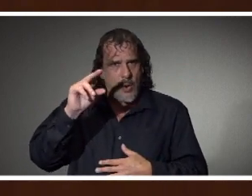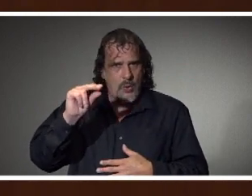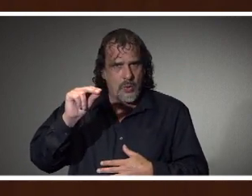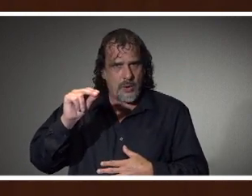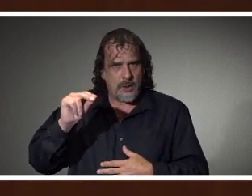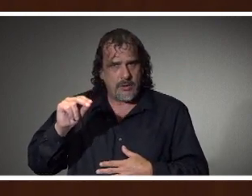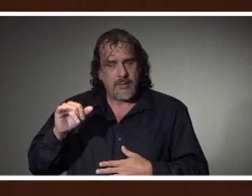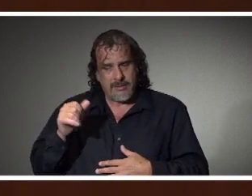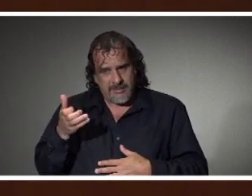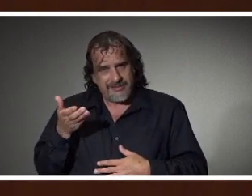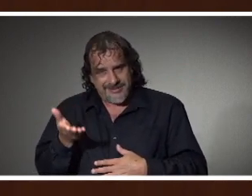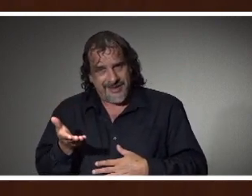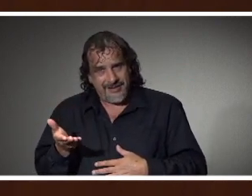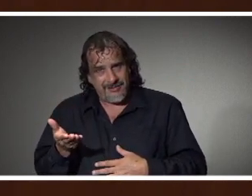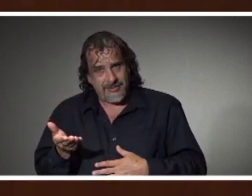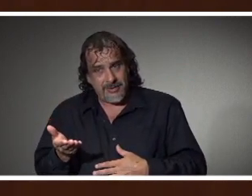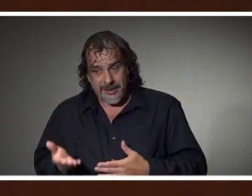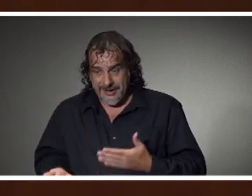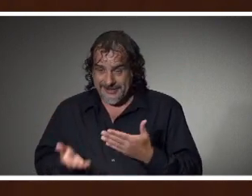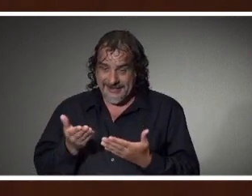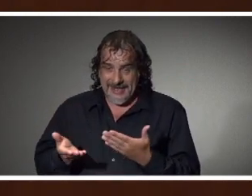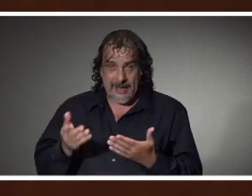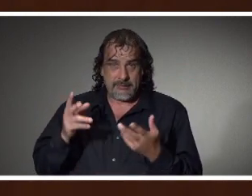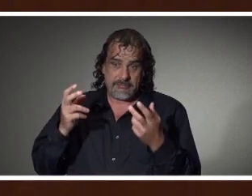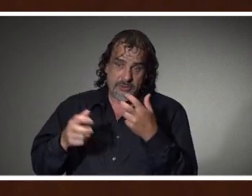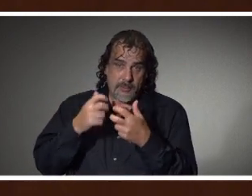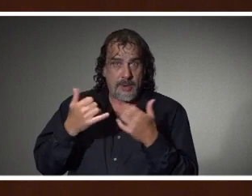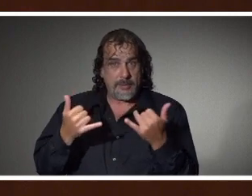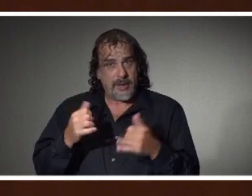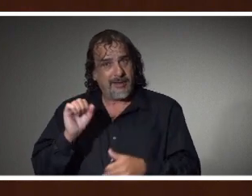it's there. And could that be part of our issue right now? You know, sure,